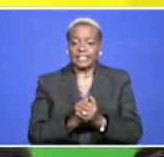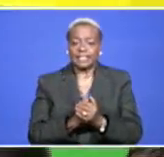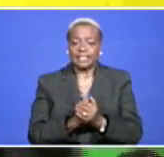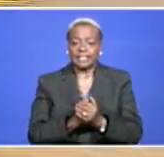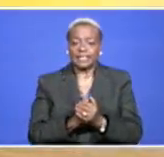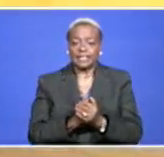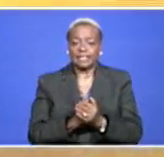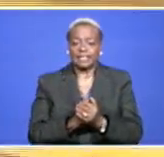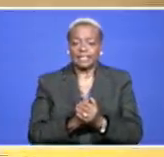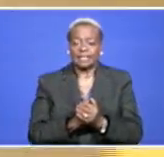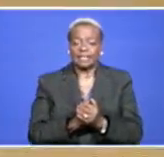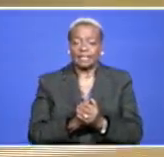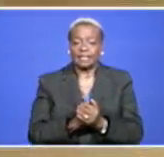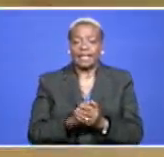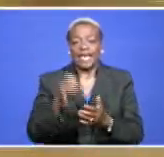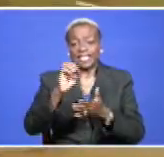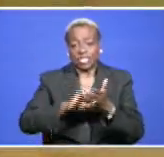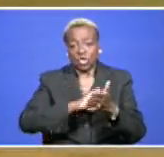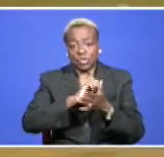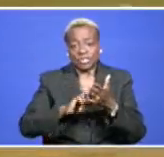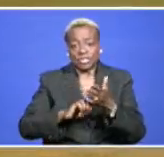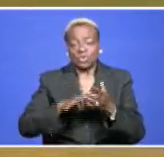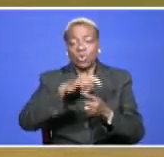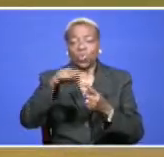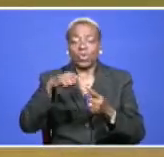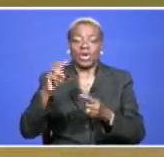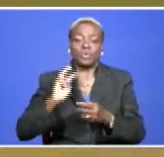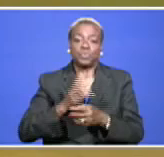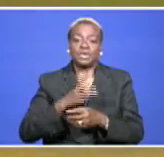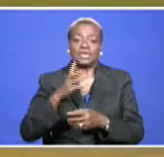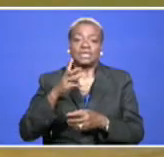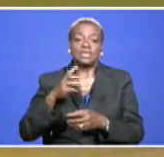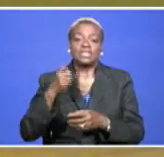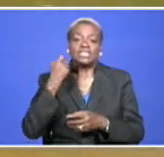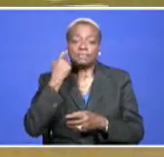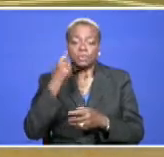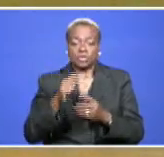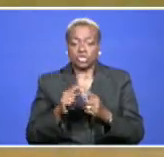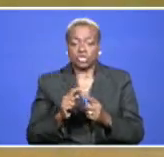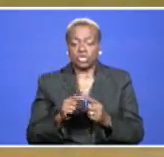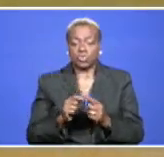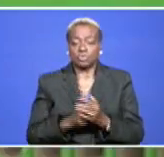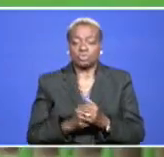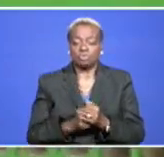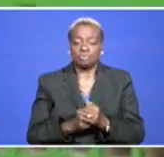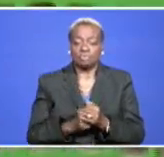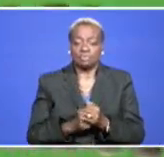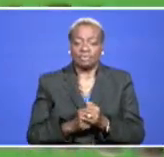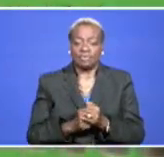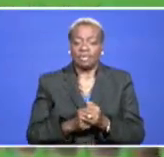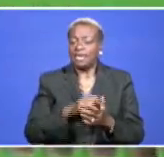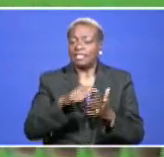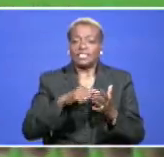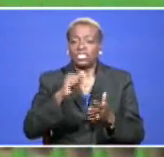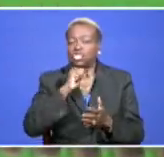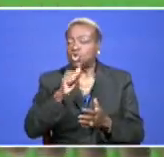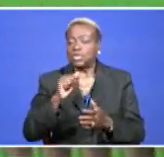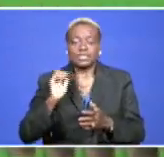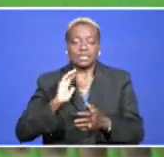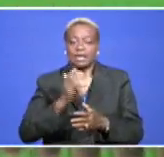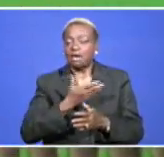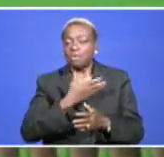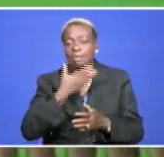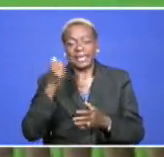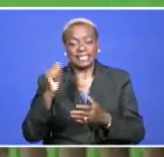supposed to, and that's why we came up with the victory. Tonight wasn't our best performance against this team. You know, they kind of get us out of our element.